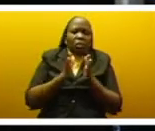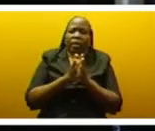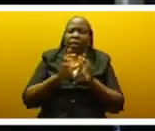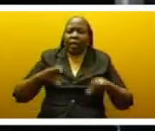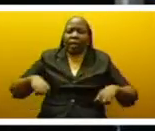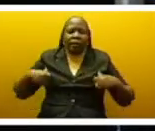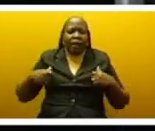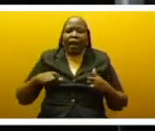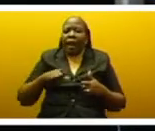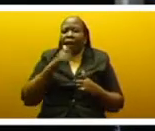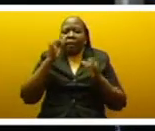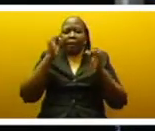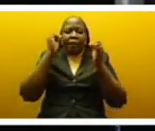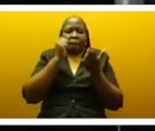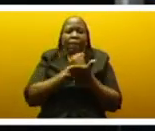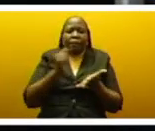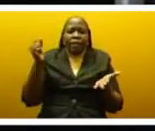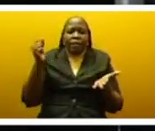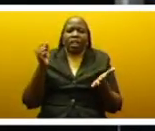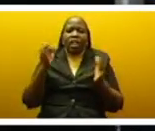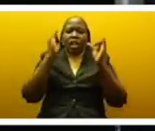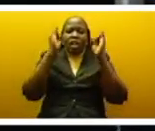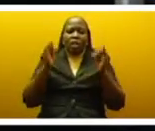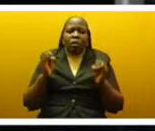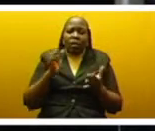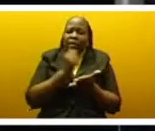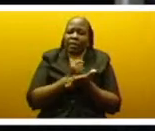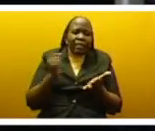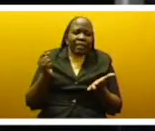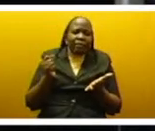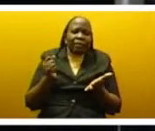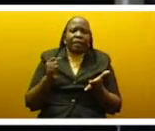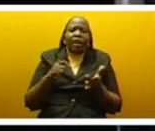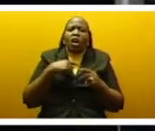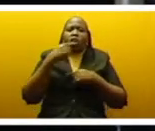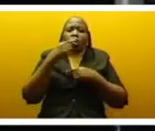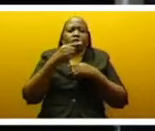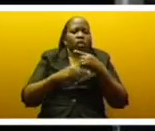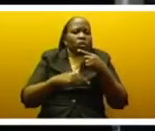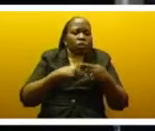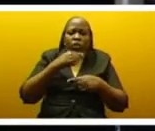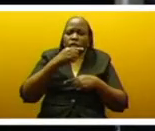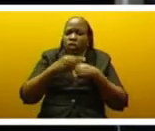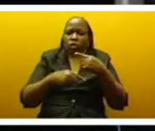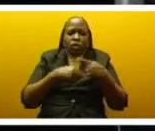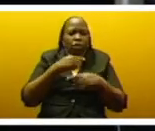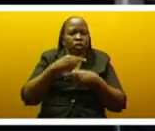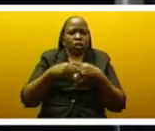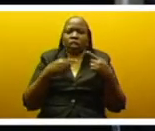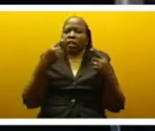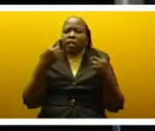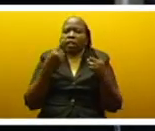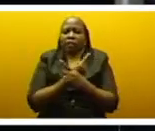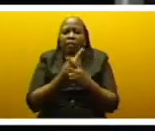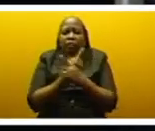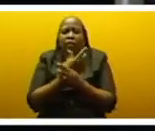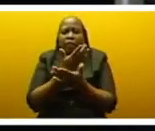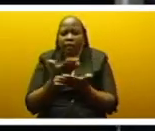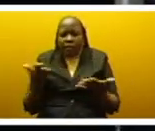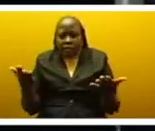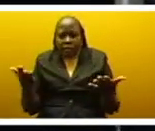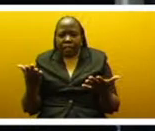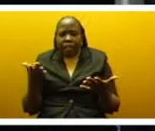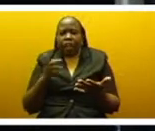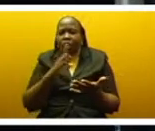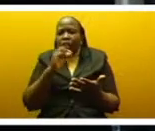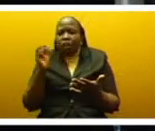a new gazette. I am now the presidential returning officer. He goes on ahead and does other things, allocates duties. You go look after flowers,